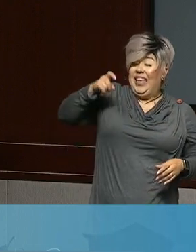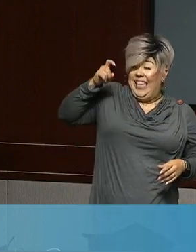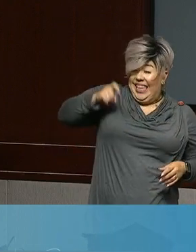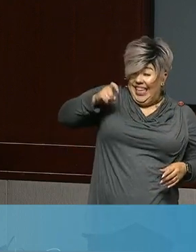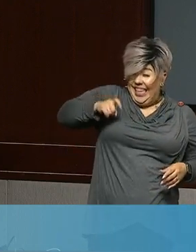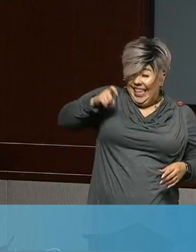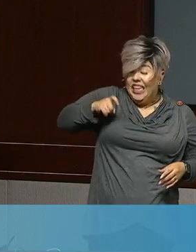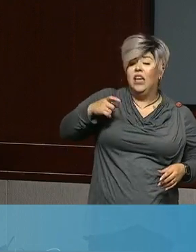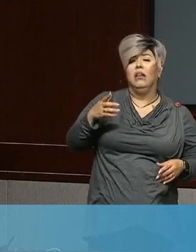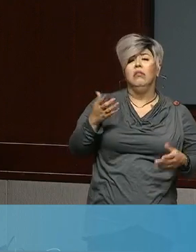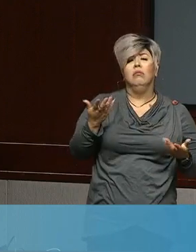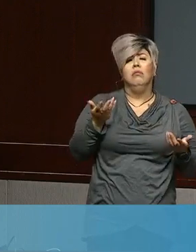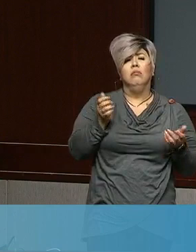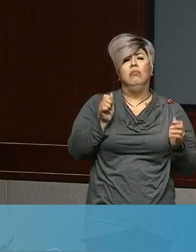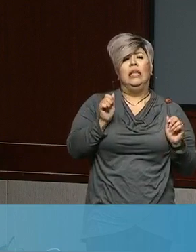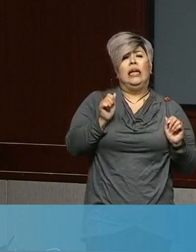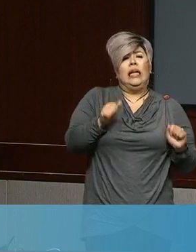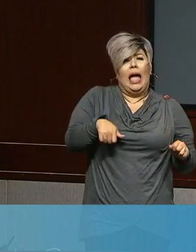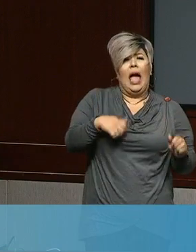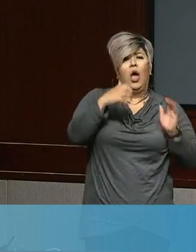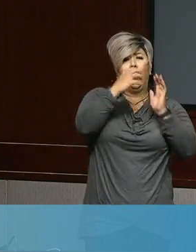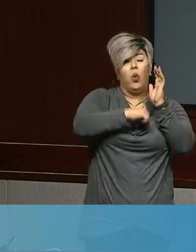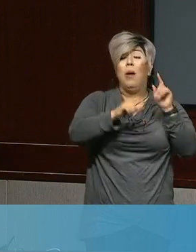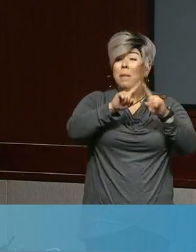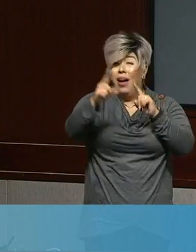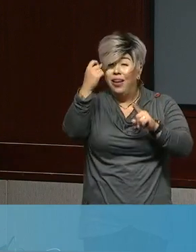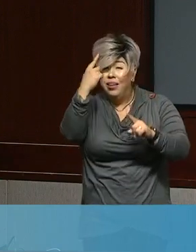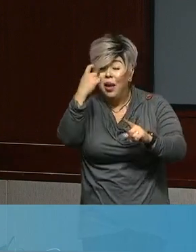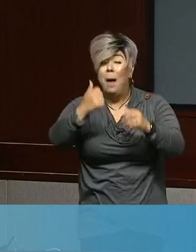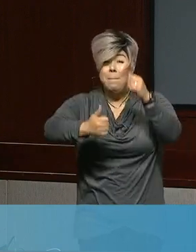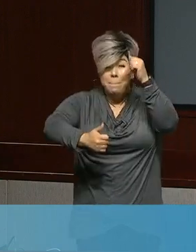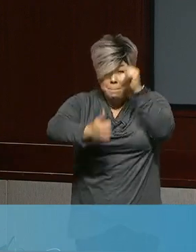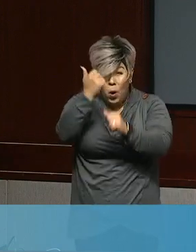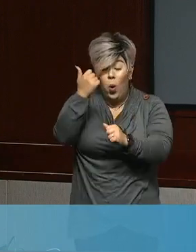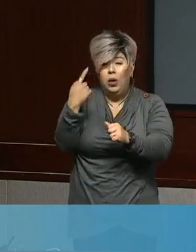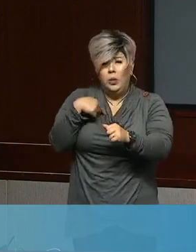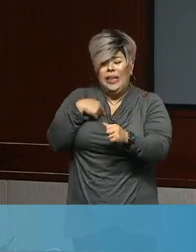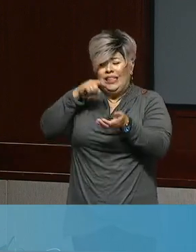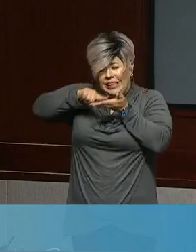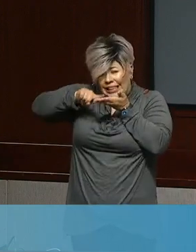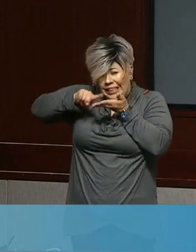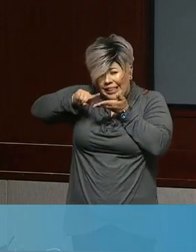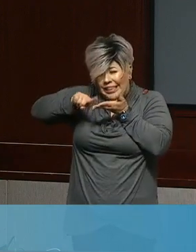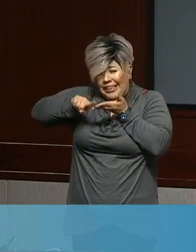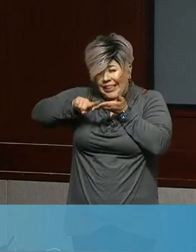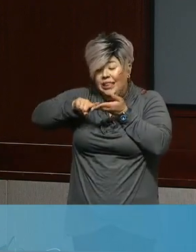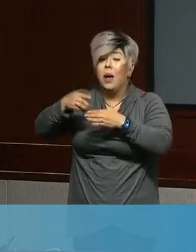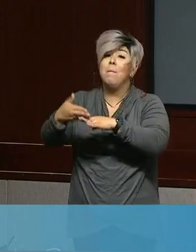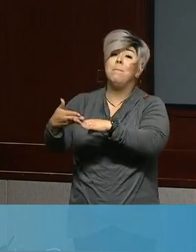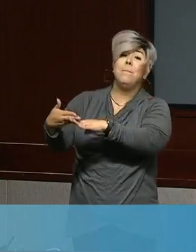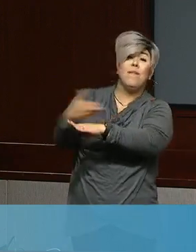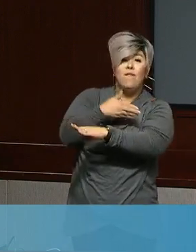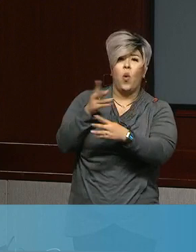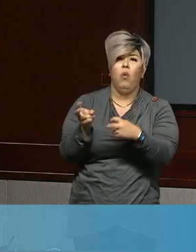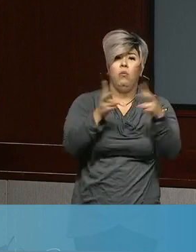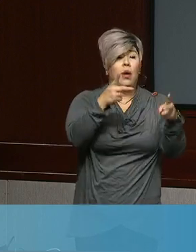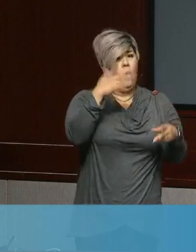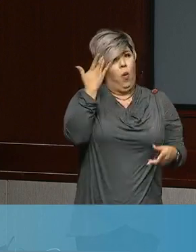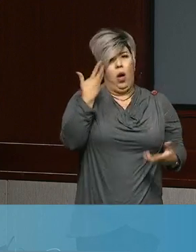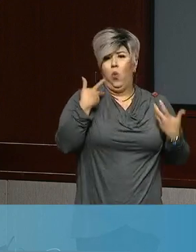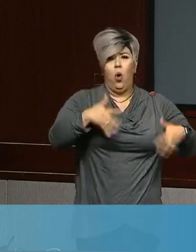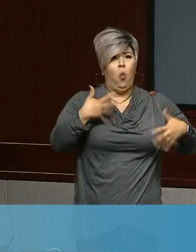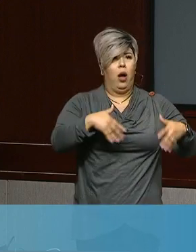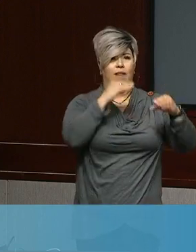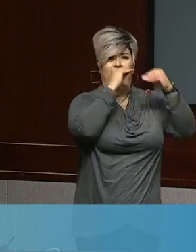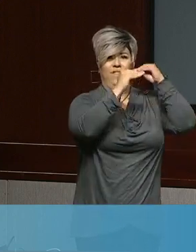these cross checks before they go to the dashboard. That's part of the reason our numbers don't always match with the state, because we're working to make sure that information is correct before it